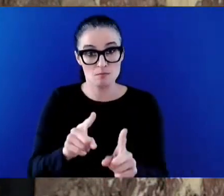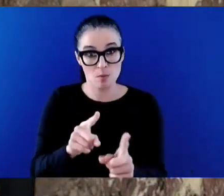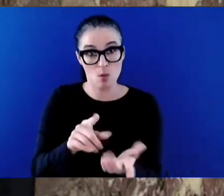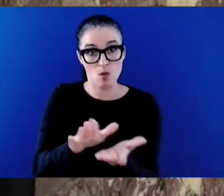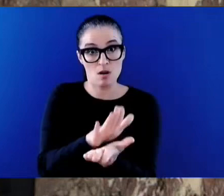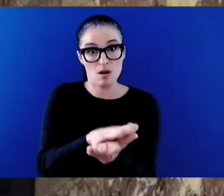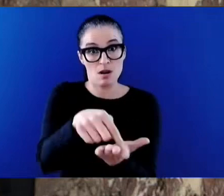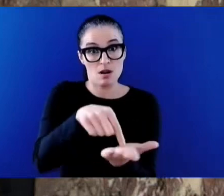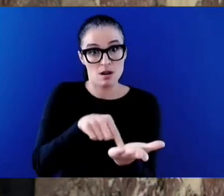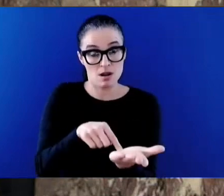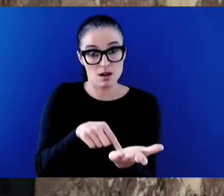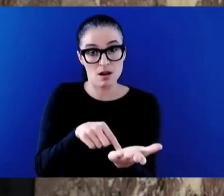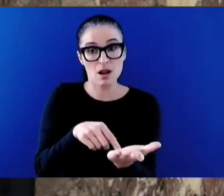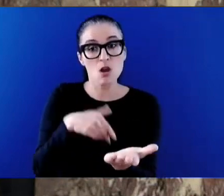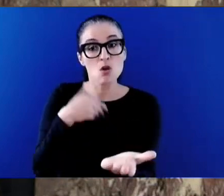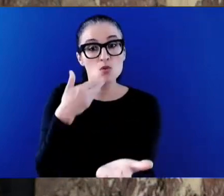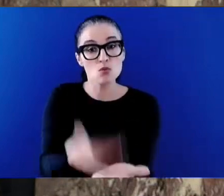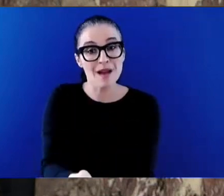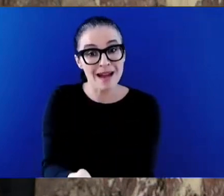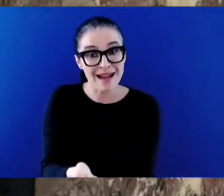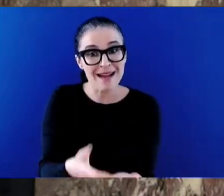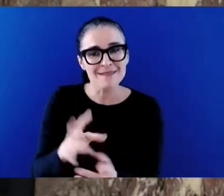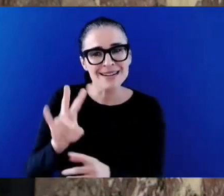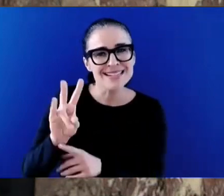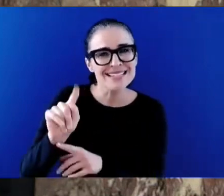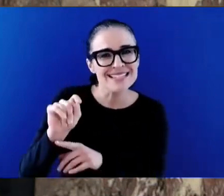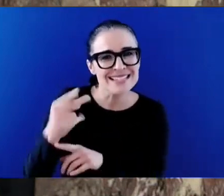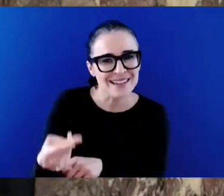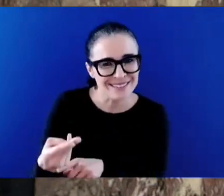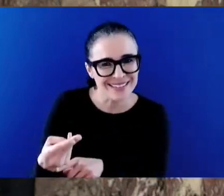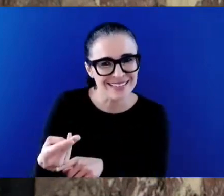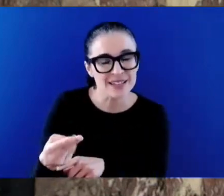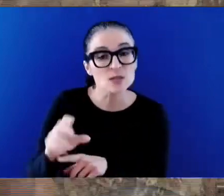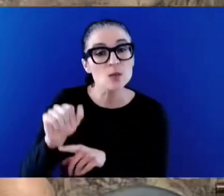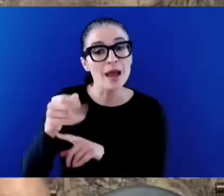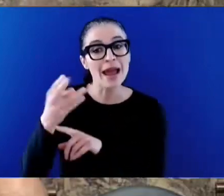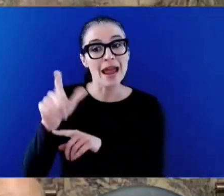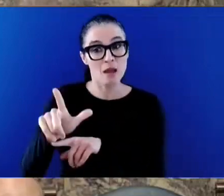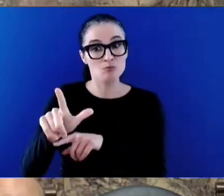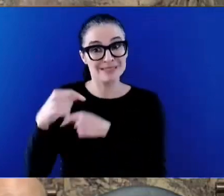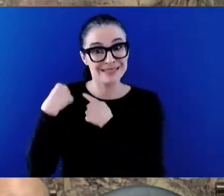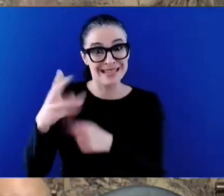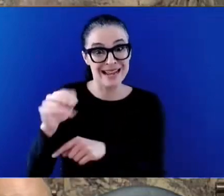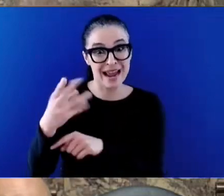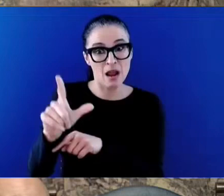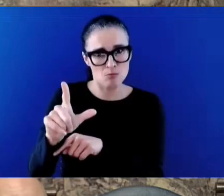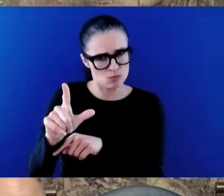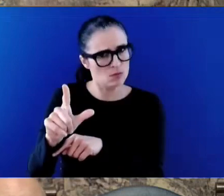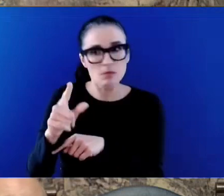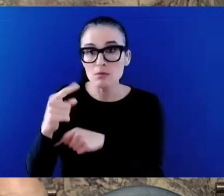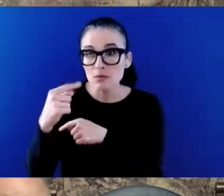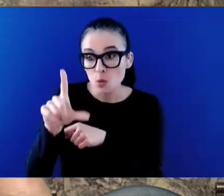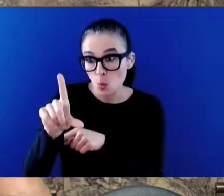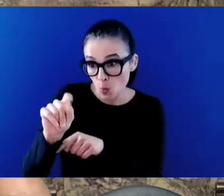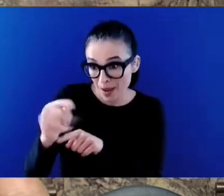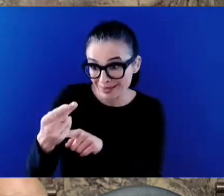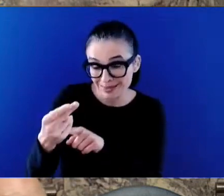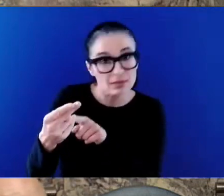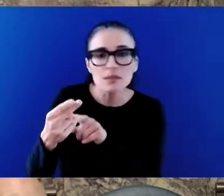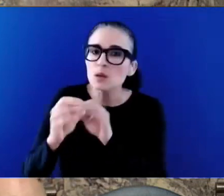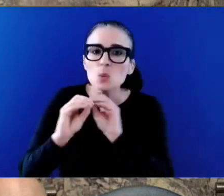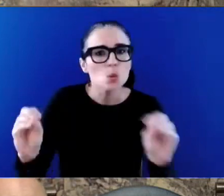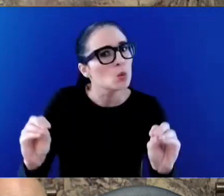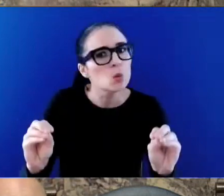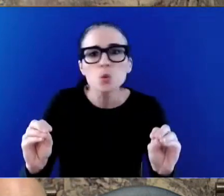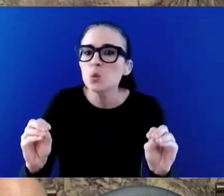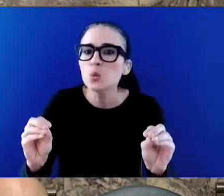Since April 22nd, there were no reports of further cockroaches. That was the response. Immediate and comprehensive action, as it